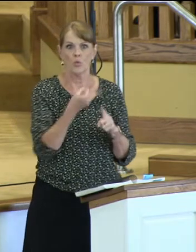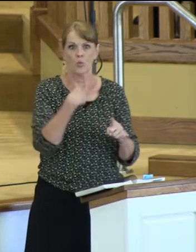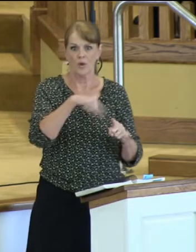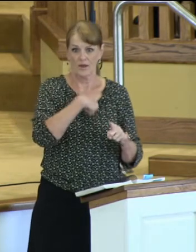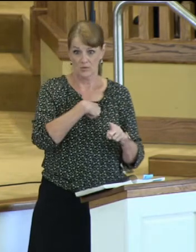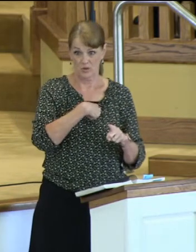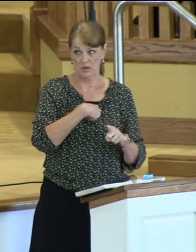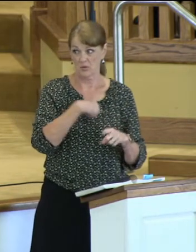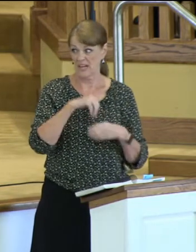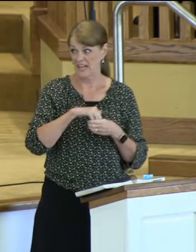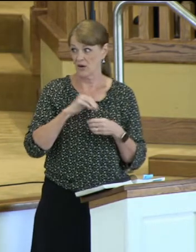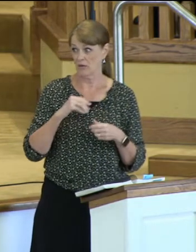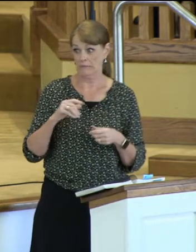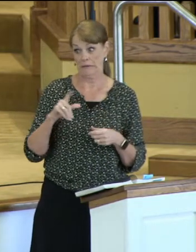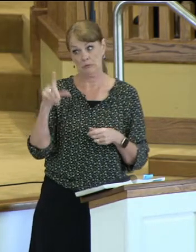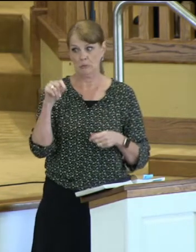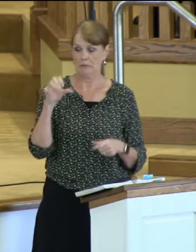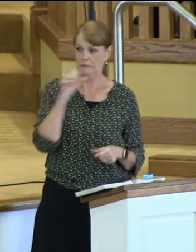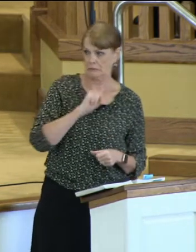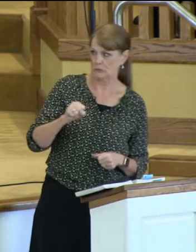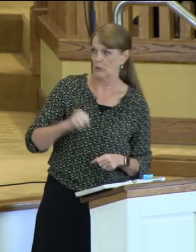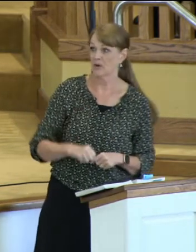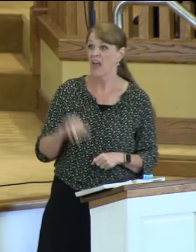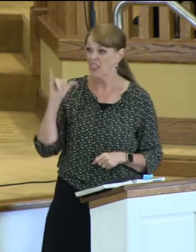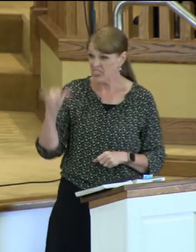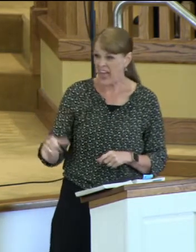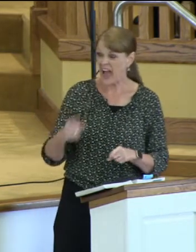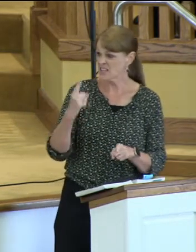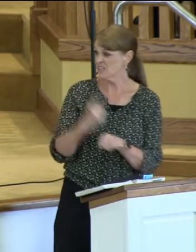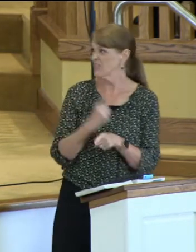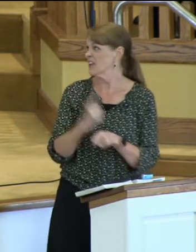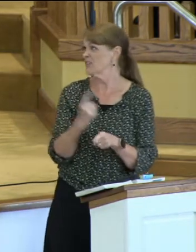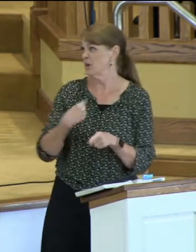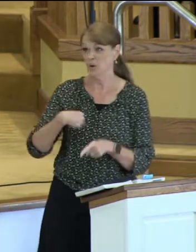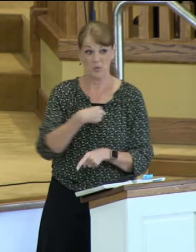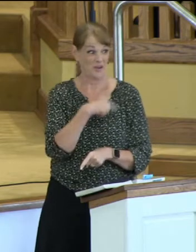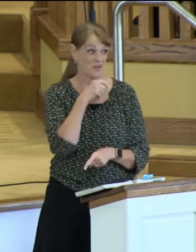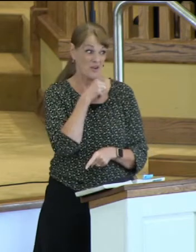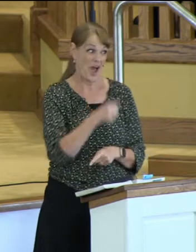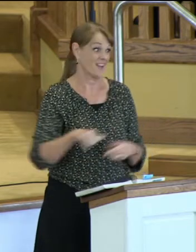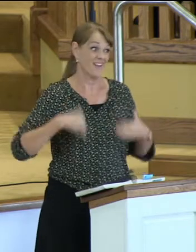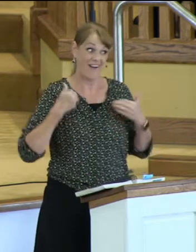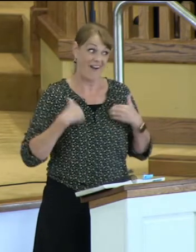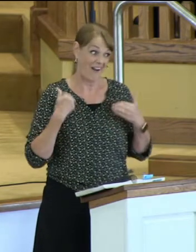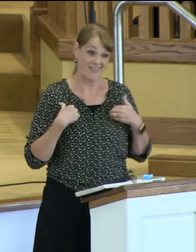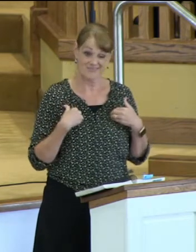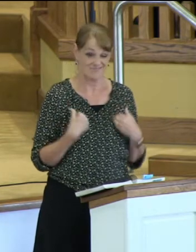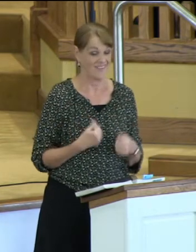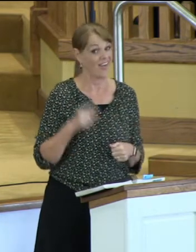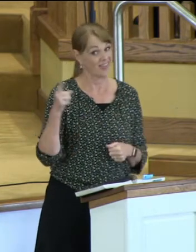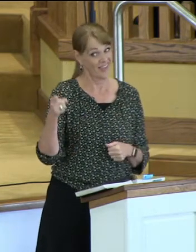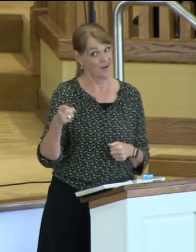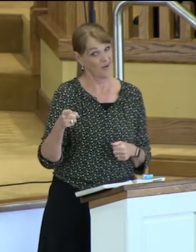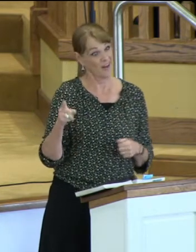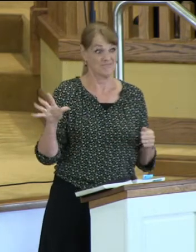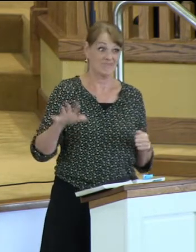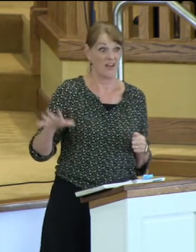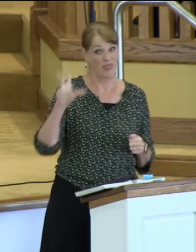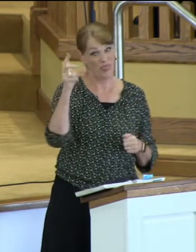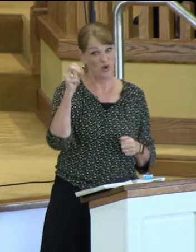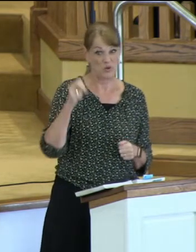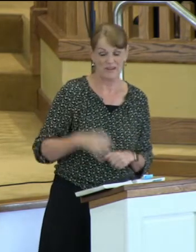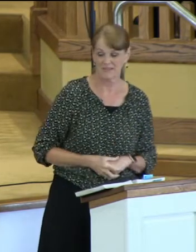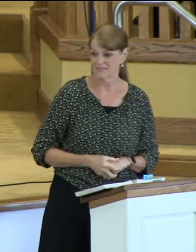what faithfulness looks like, young people. We're not in our 20s anymore, and they've been married. They were in their, 30s.